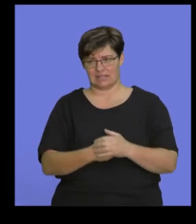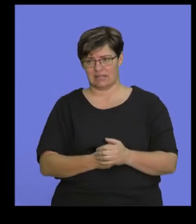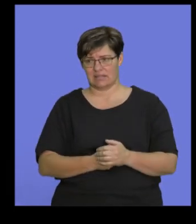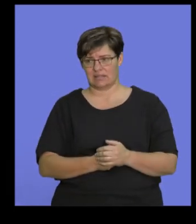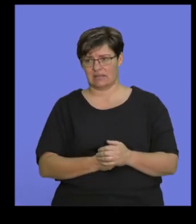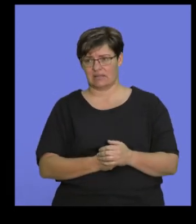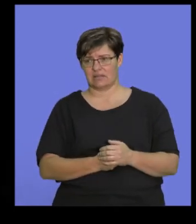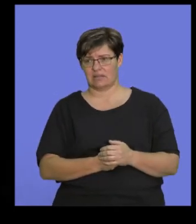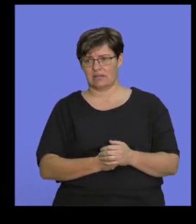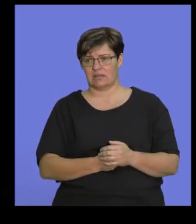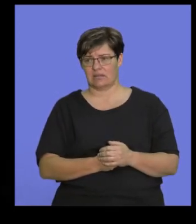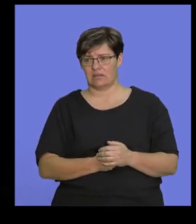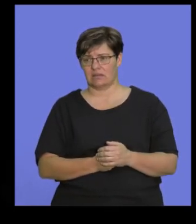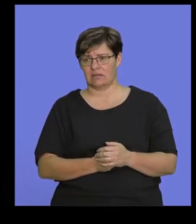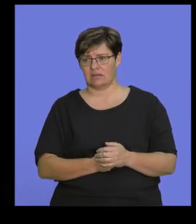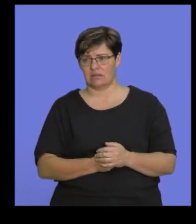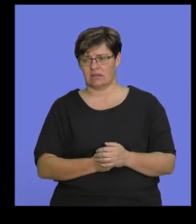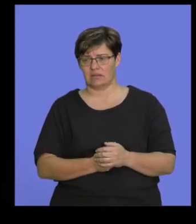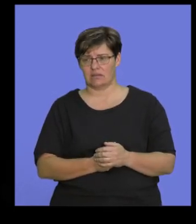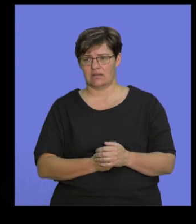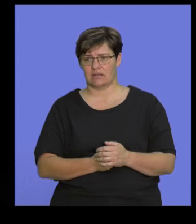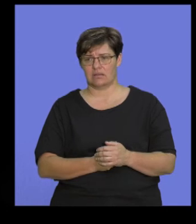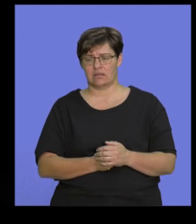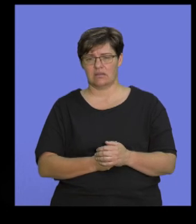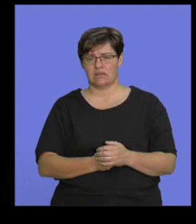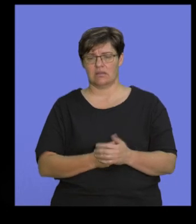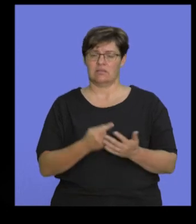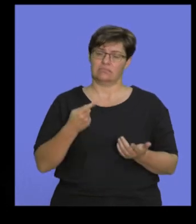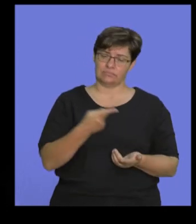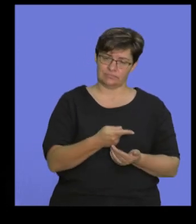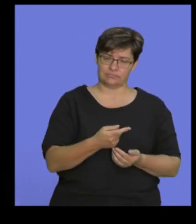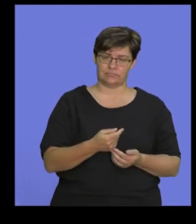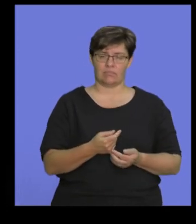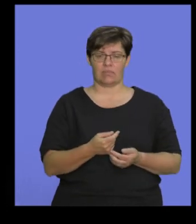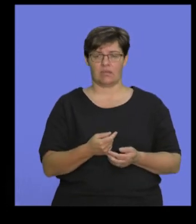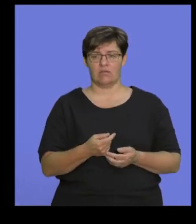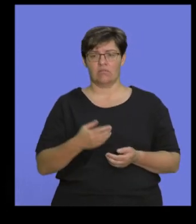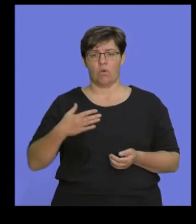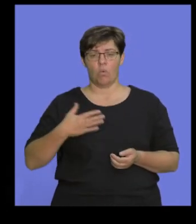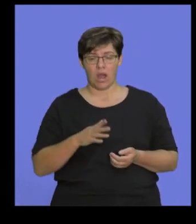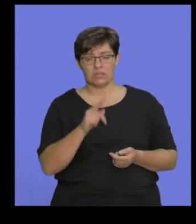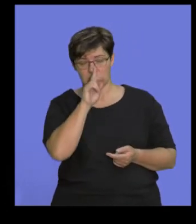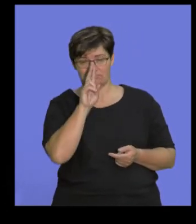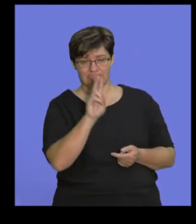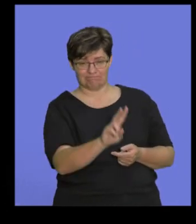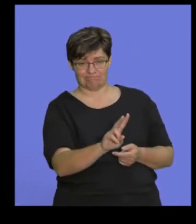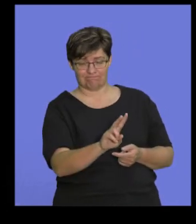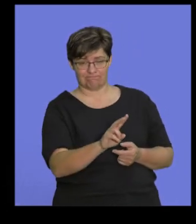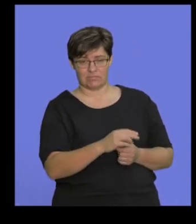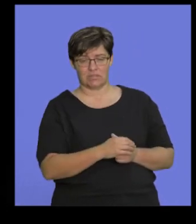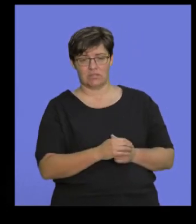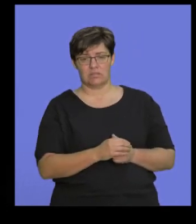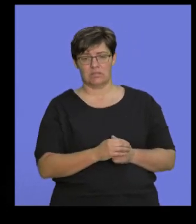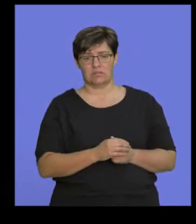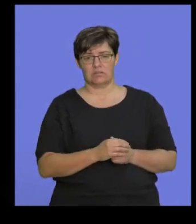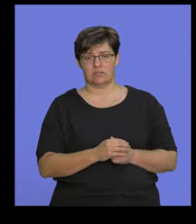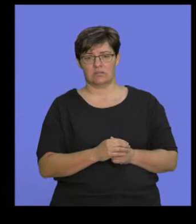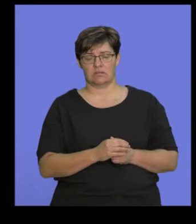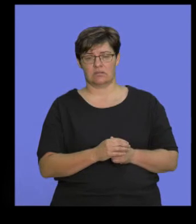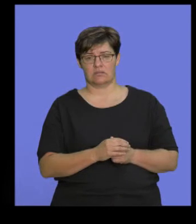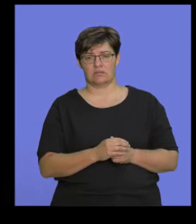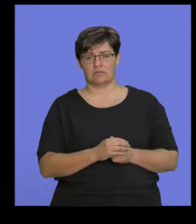So this is her account. And what I want you to then know about this is how much will she